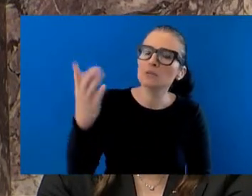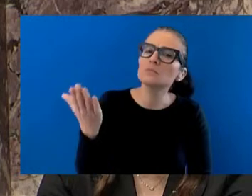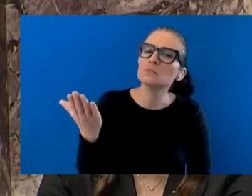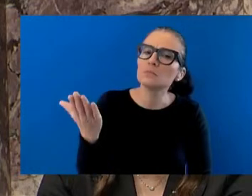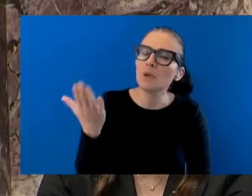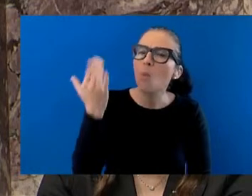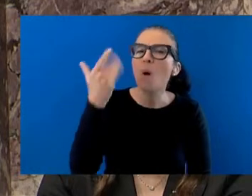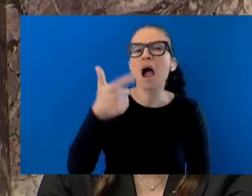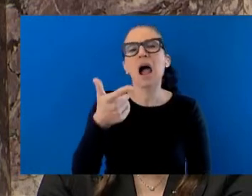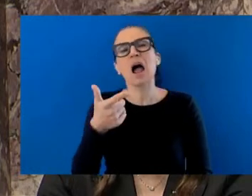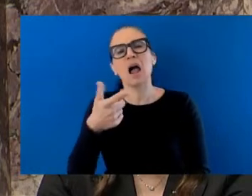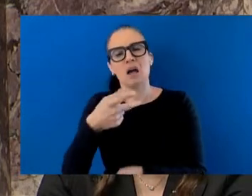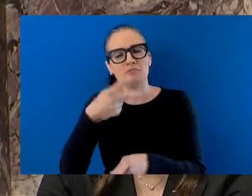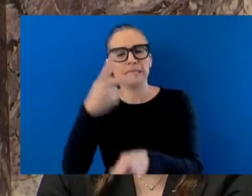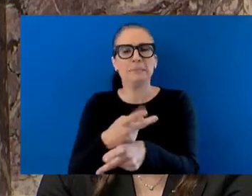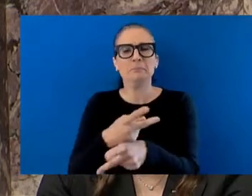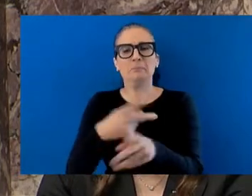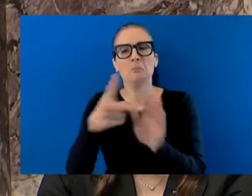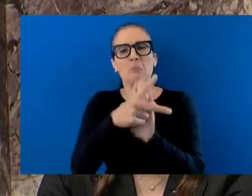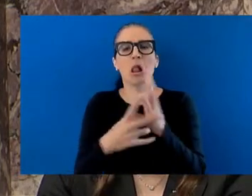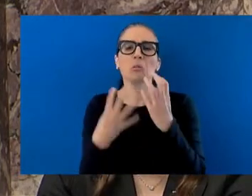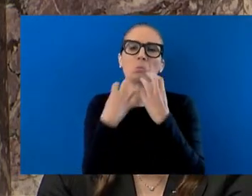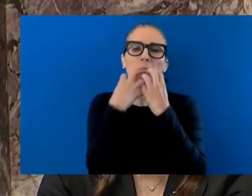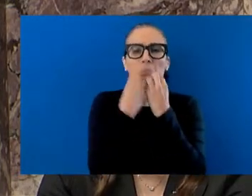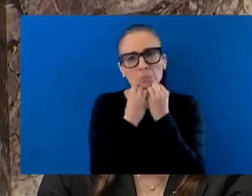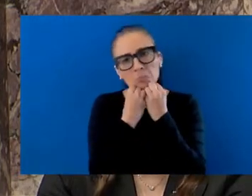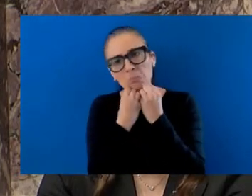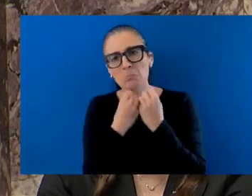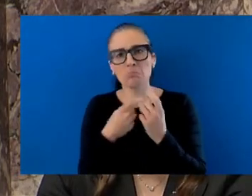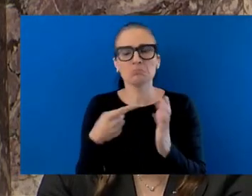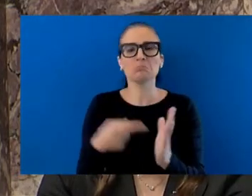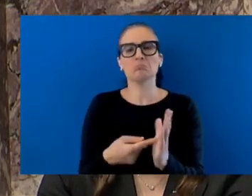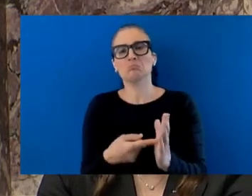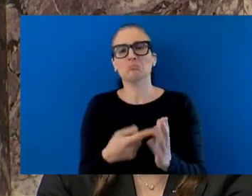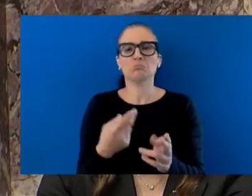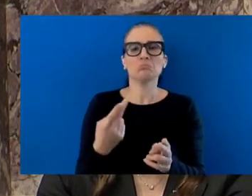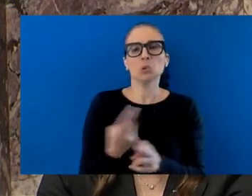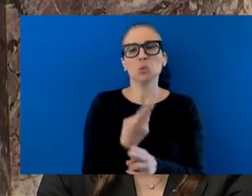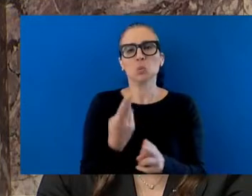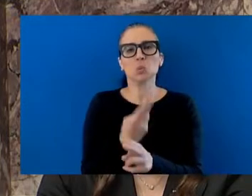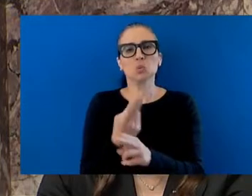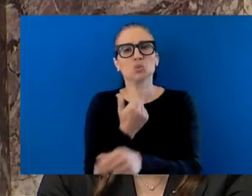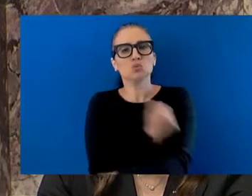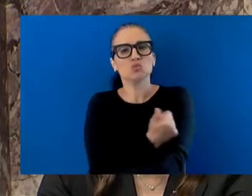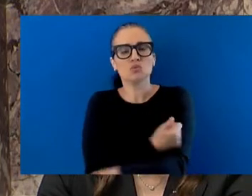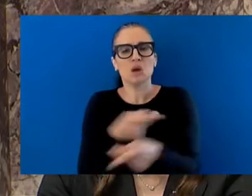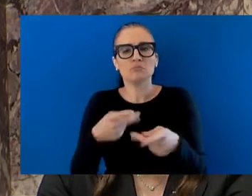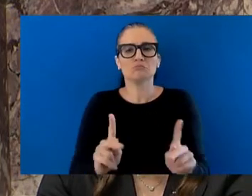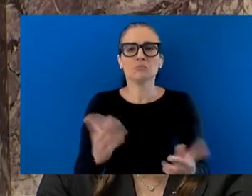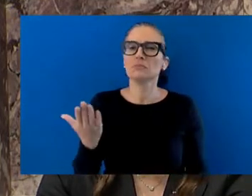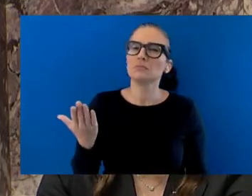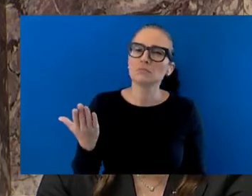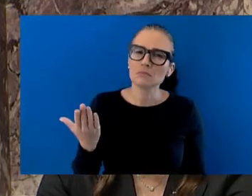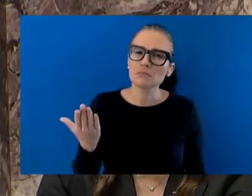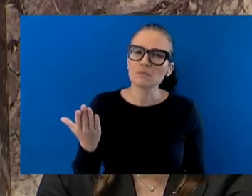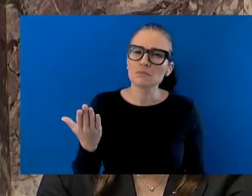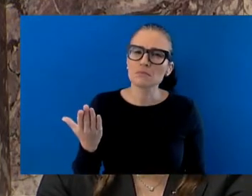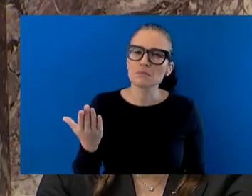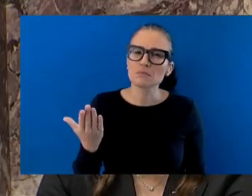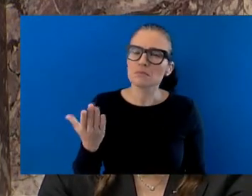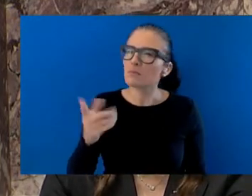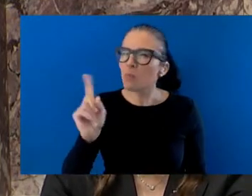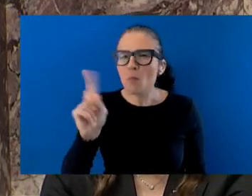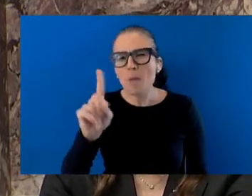use, drug trafficking, possession of weapons over the rights of nurses and newborn babies to be safe